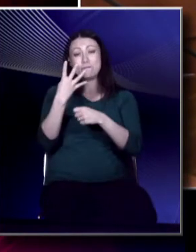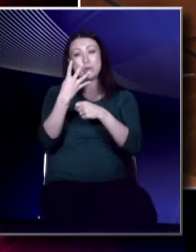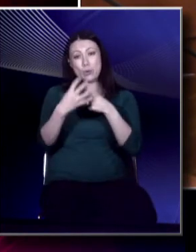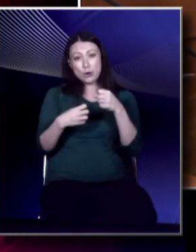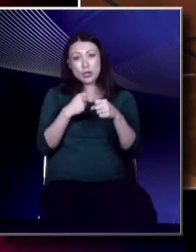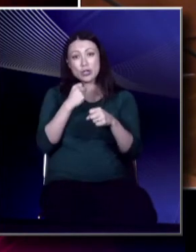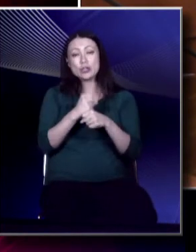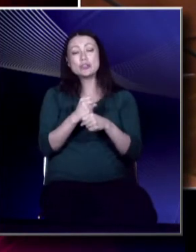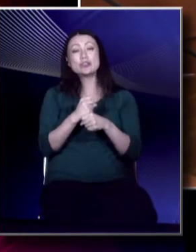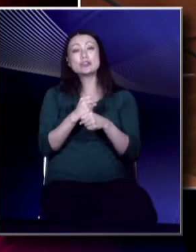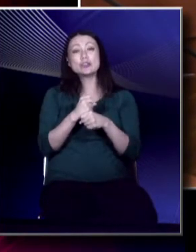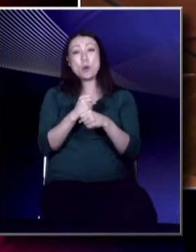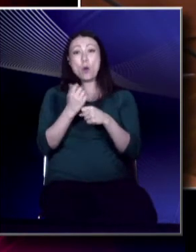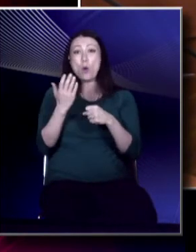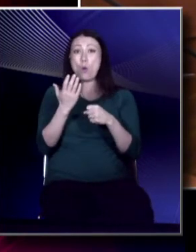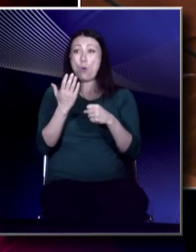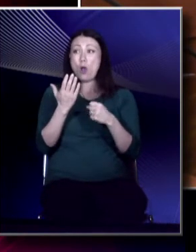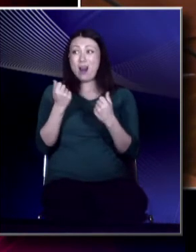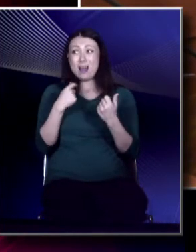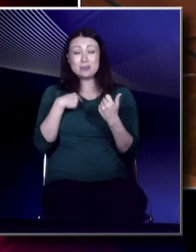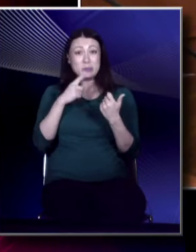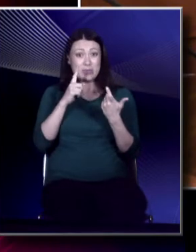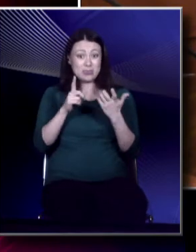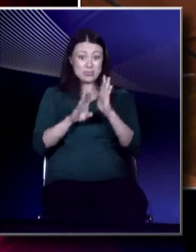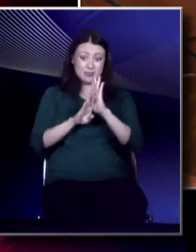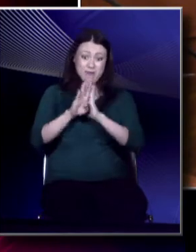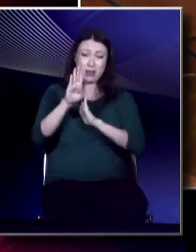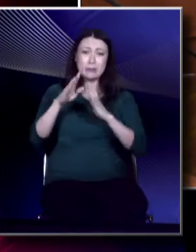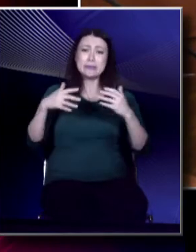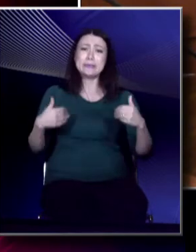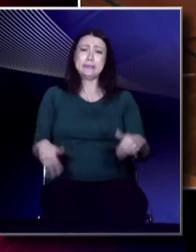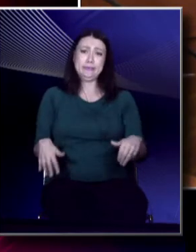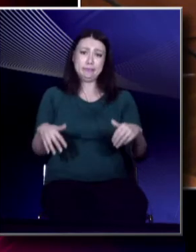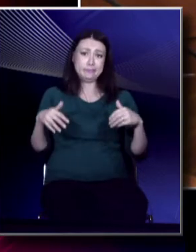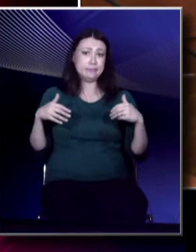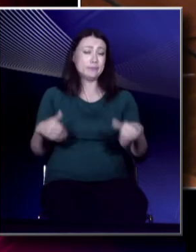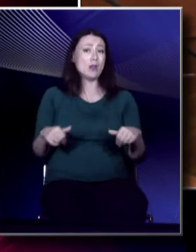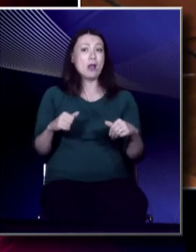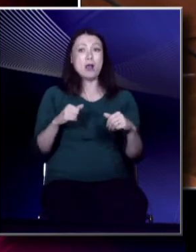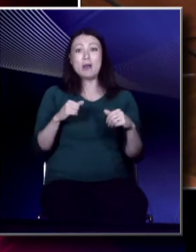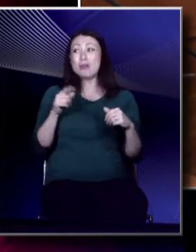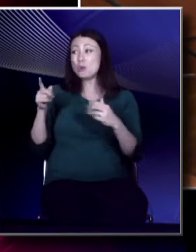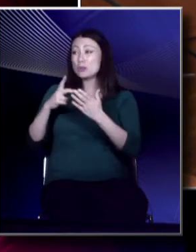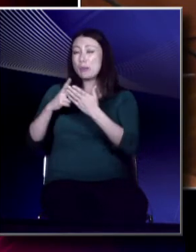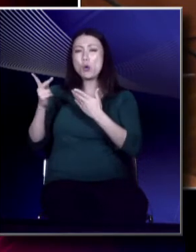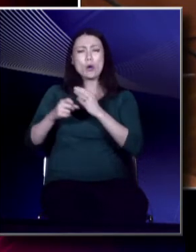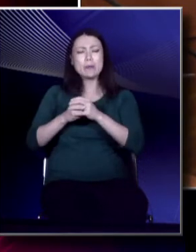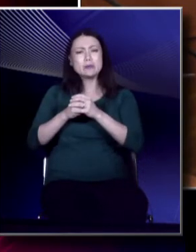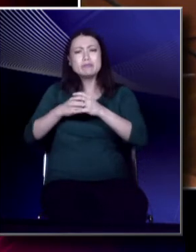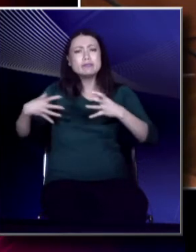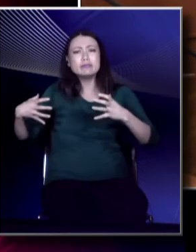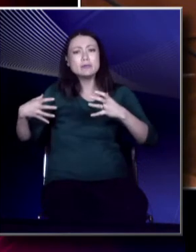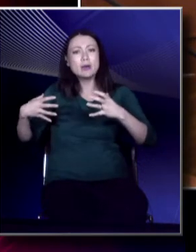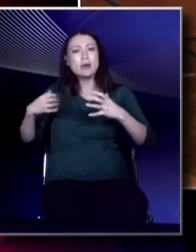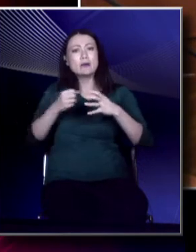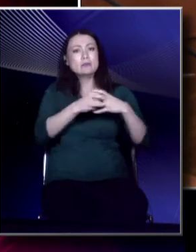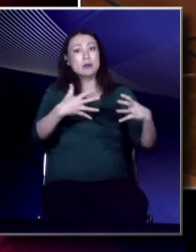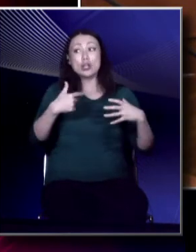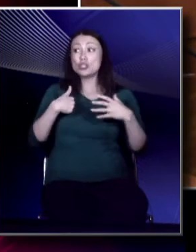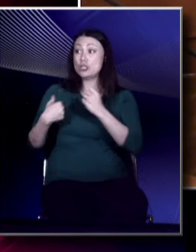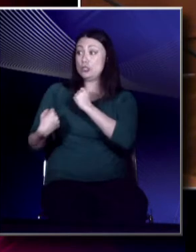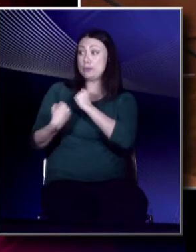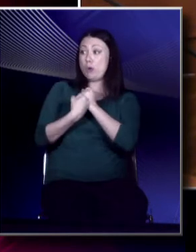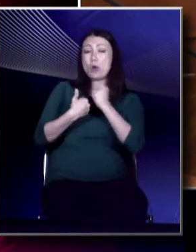and what has been built has been pretty incredible. There's been a lot of growth to programs. She has supported me in building